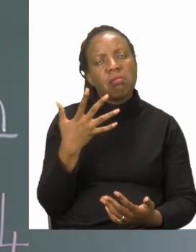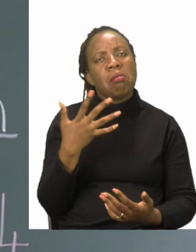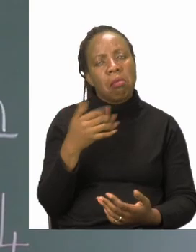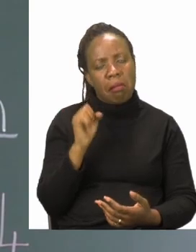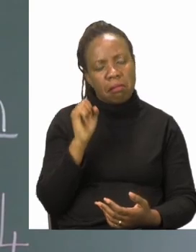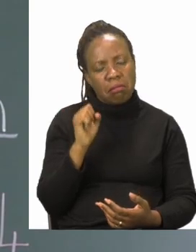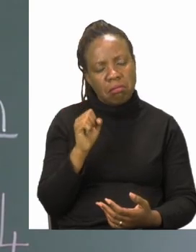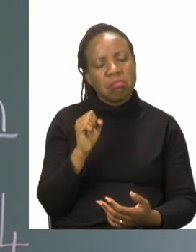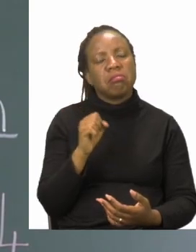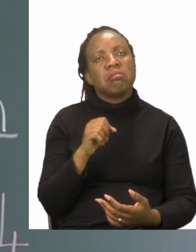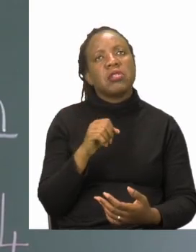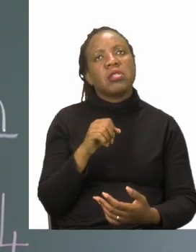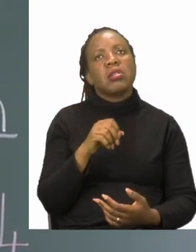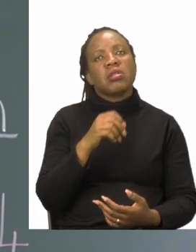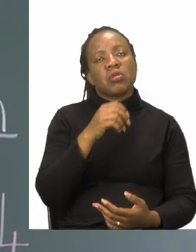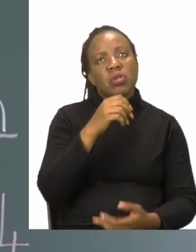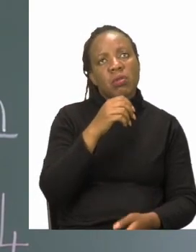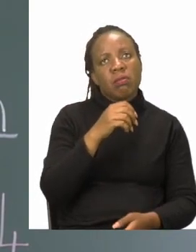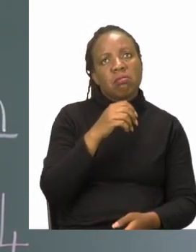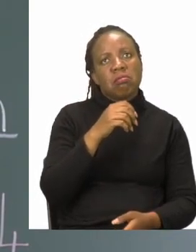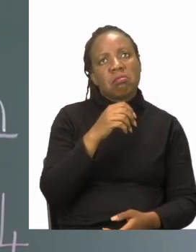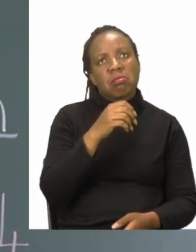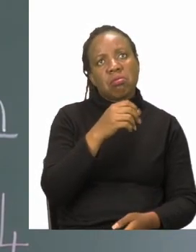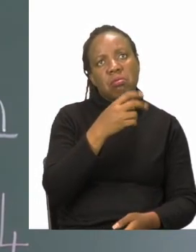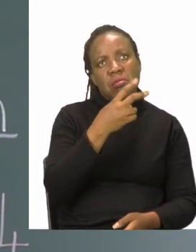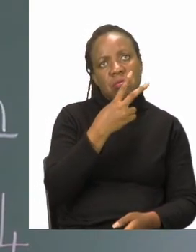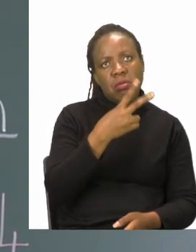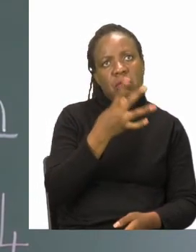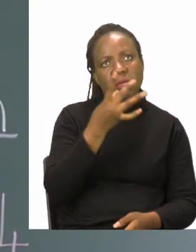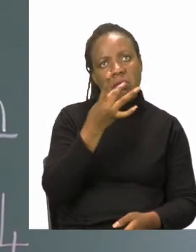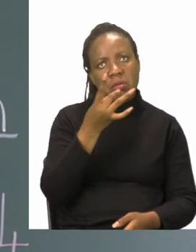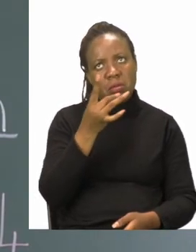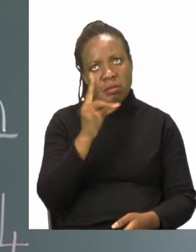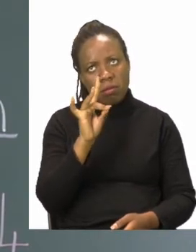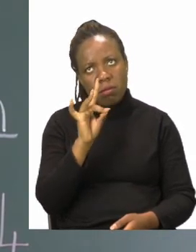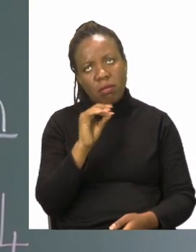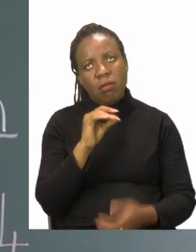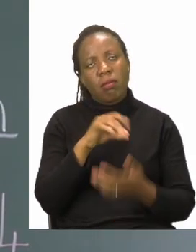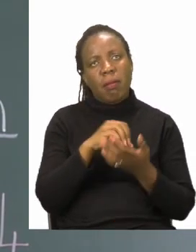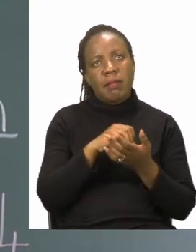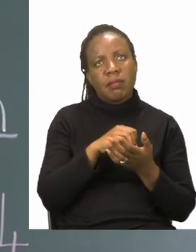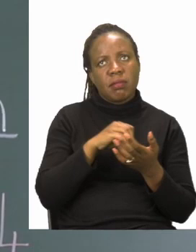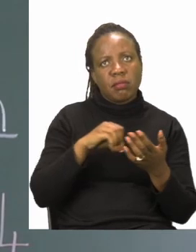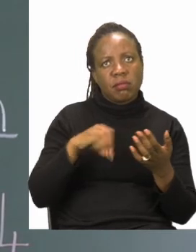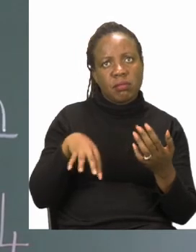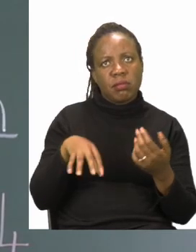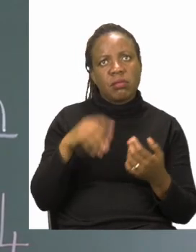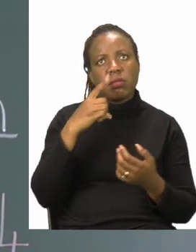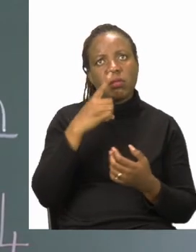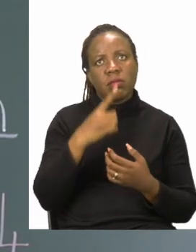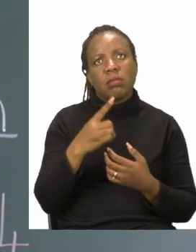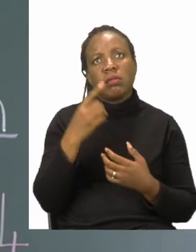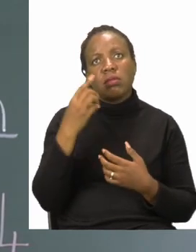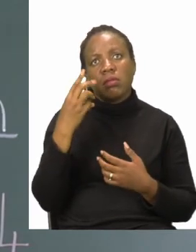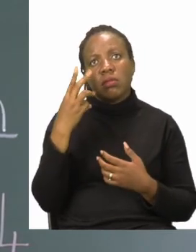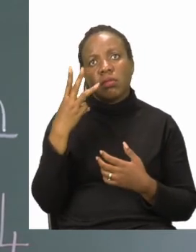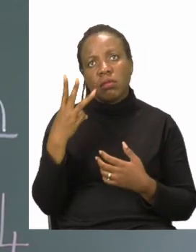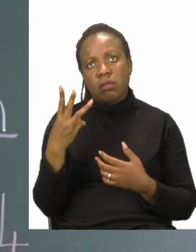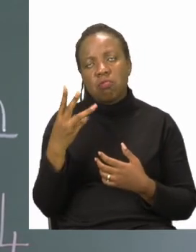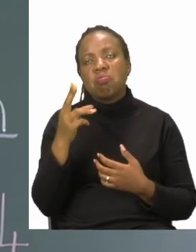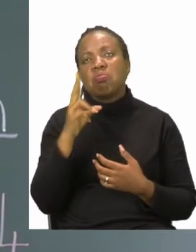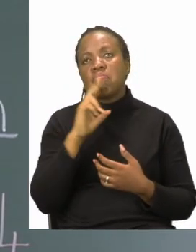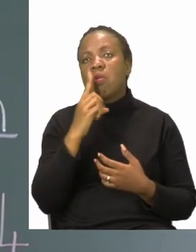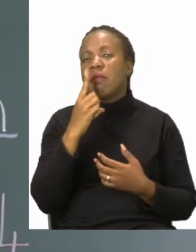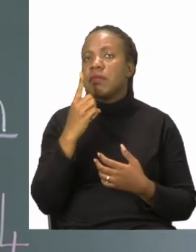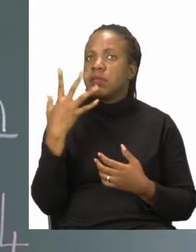to our answer, which is 15. So our sum now reads